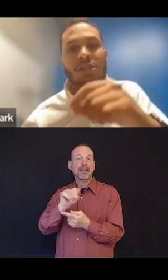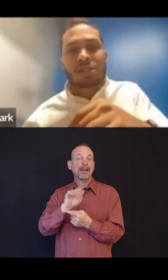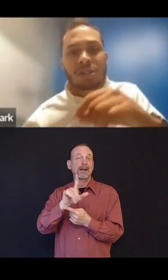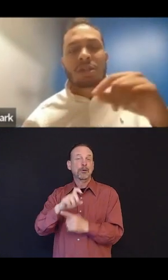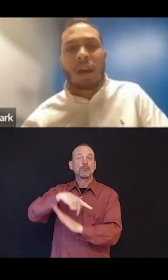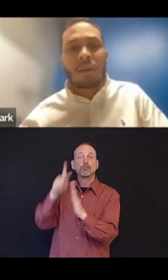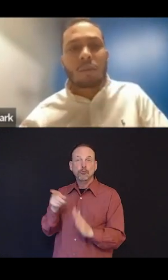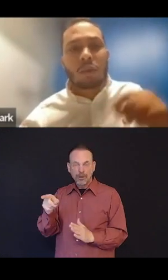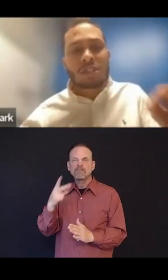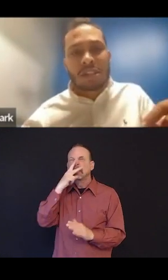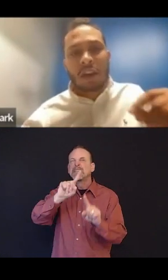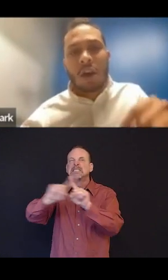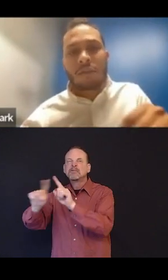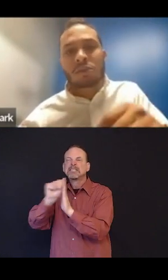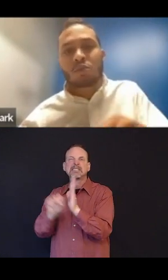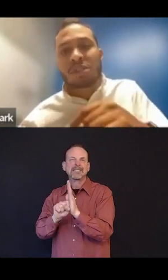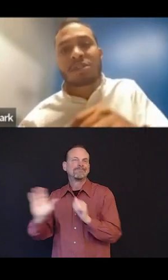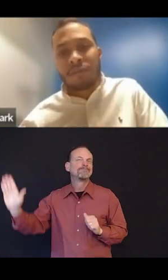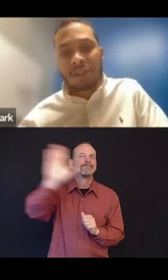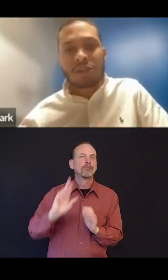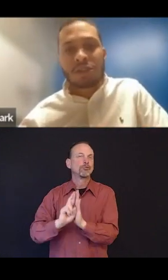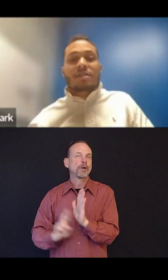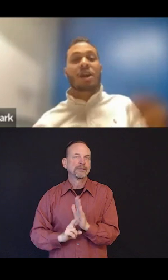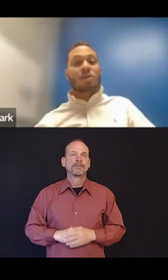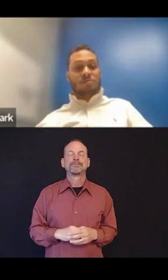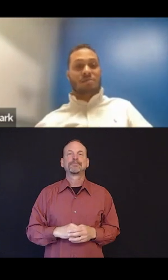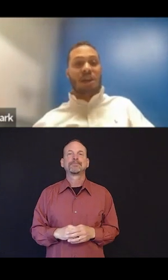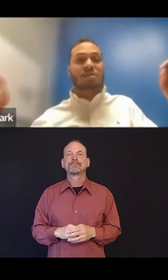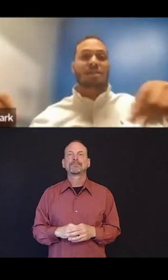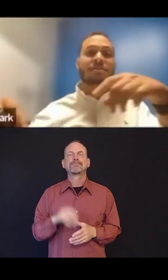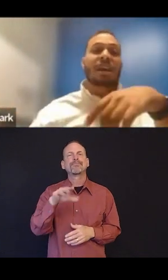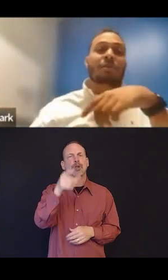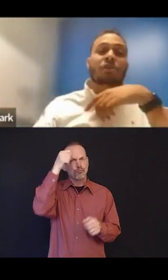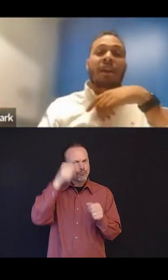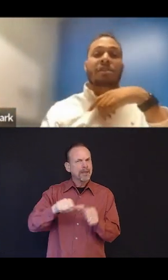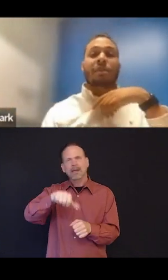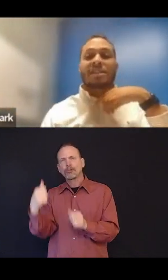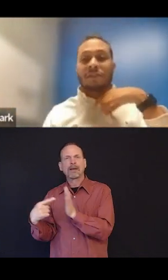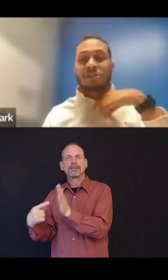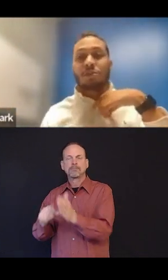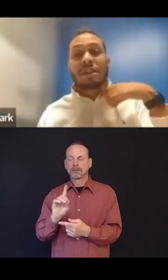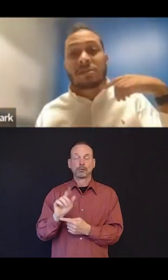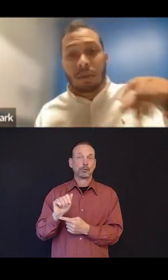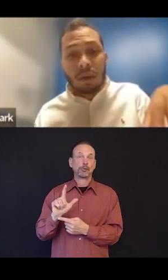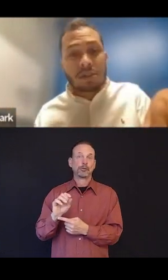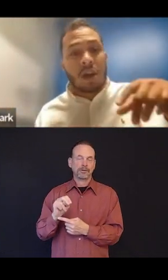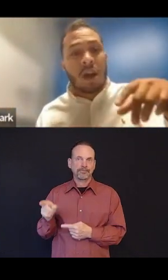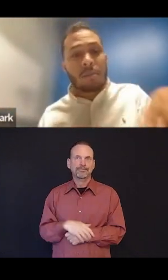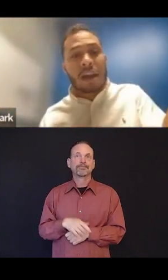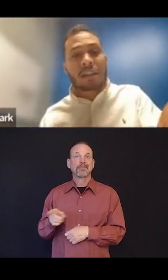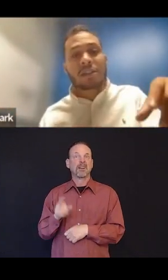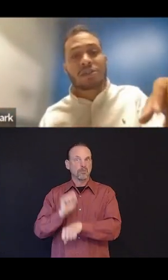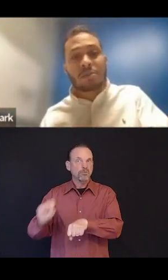of which state offers which feature. So Dalton set up a direct deposit feature with his employer